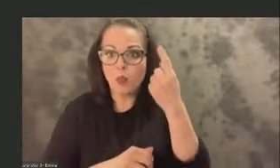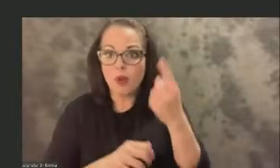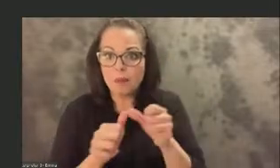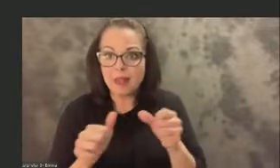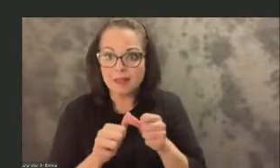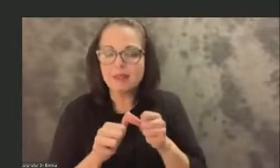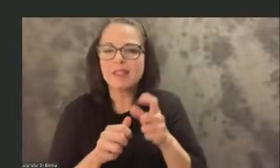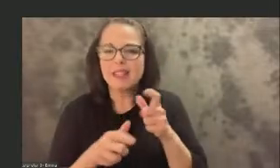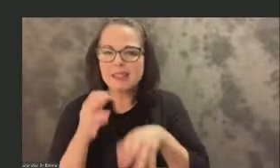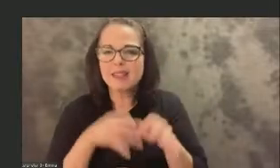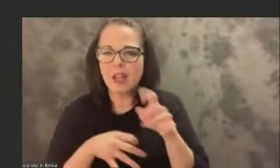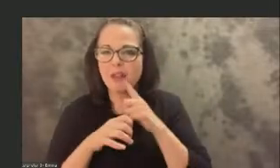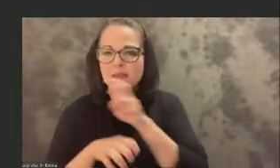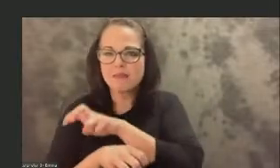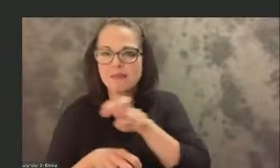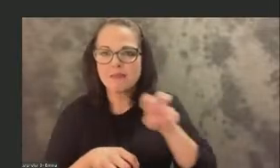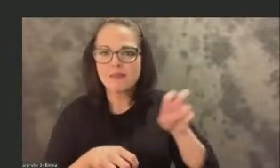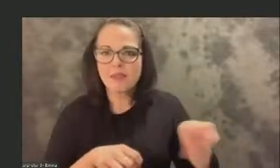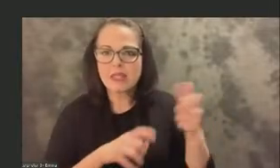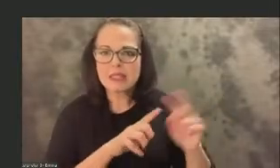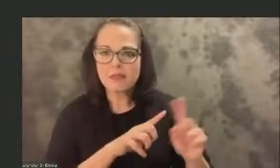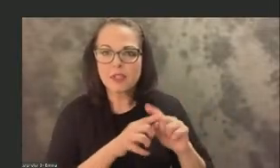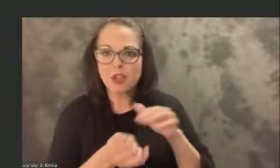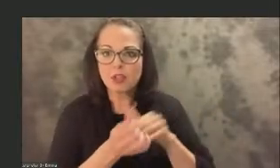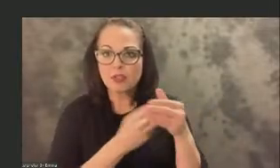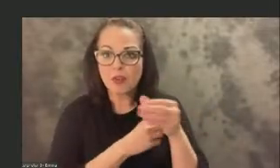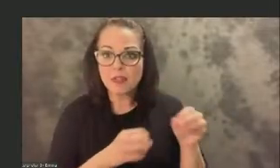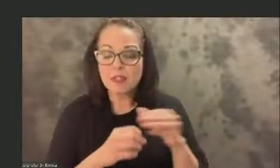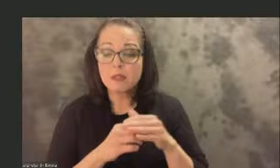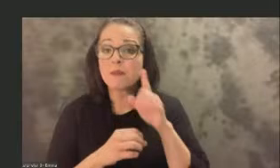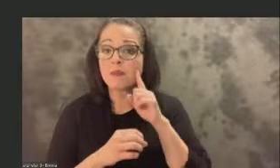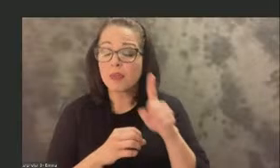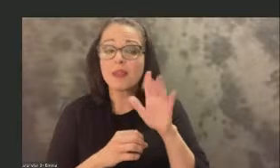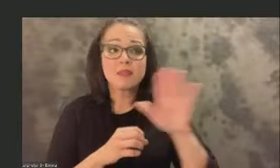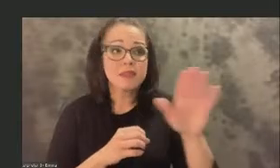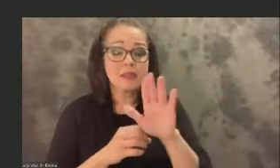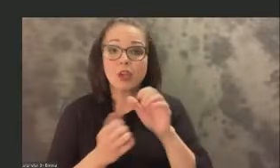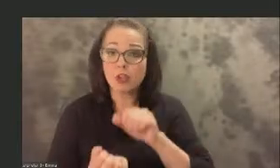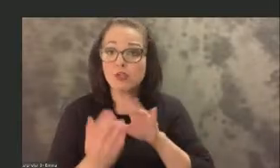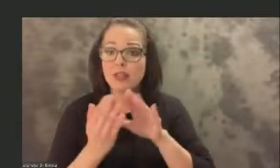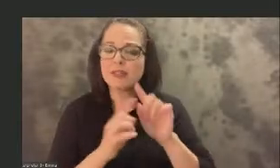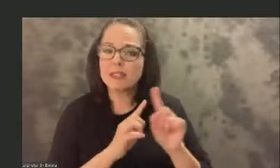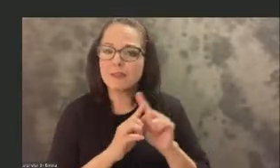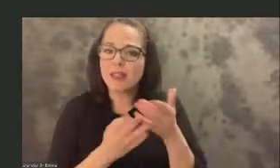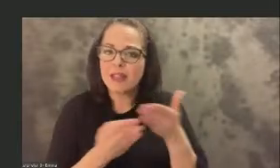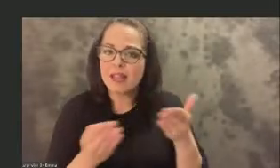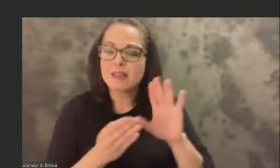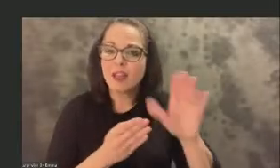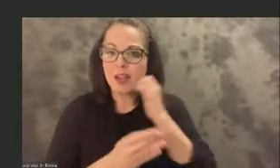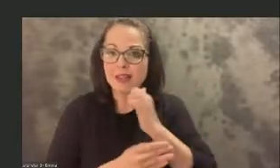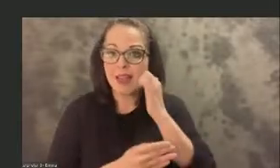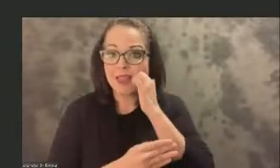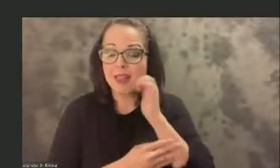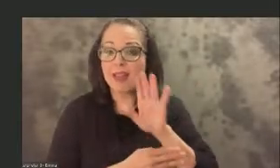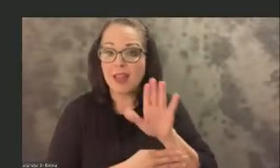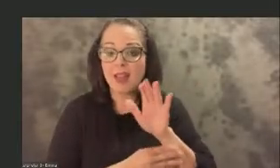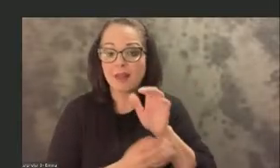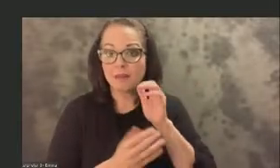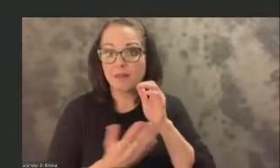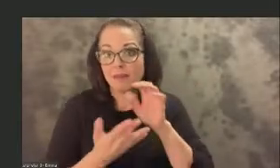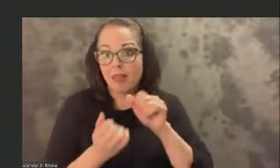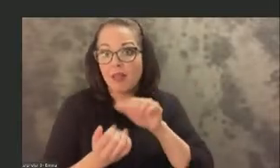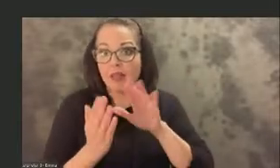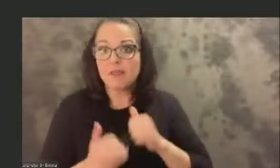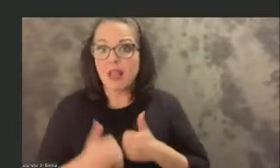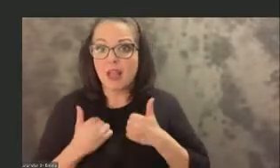affects multiple organ systems and various factors of their day-to-day lives. These clinics aim to provide comprehensive and